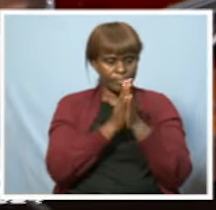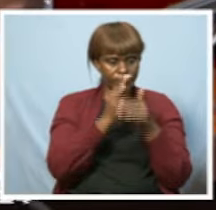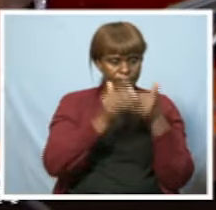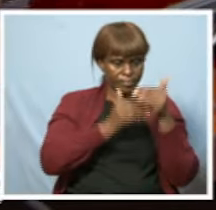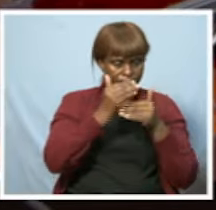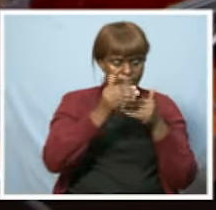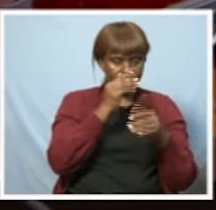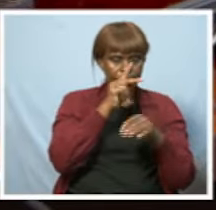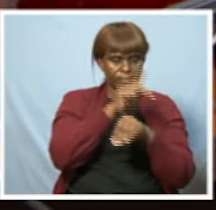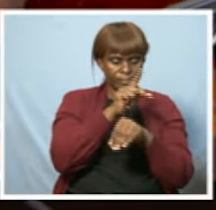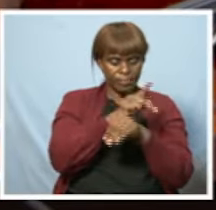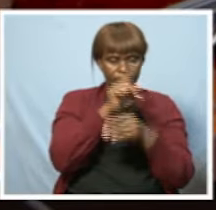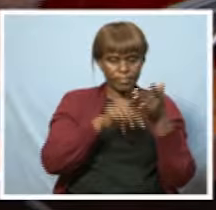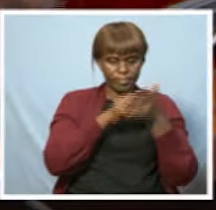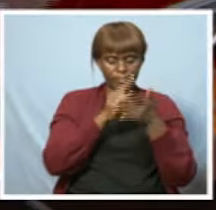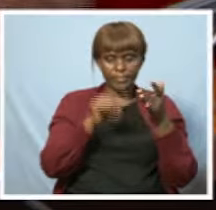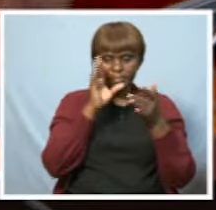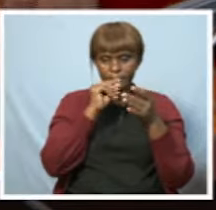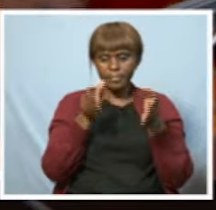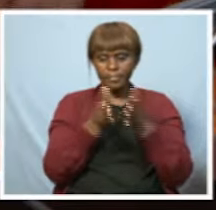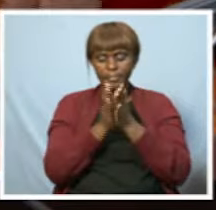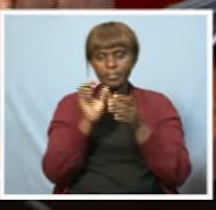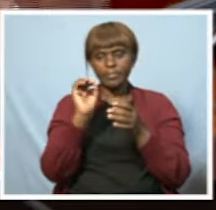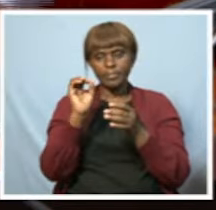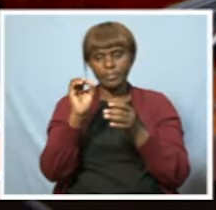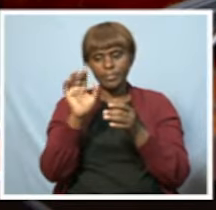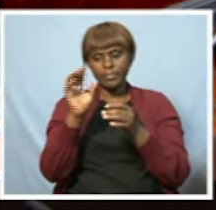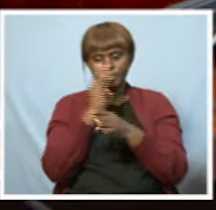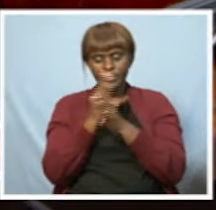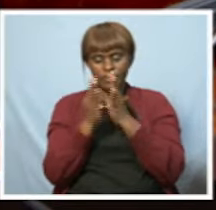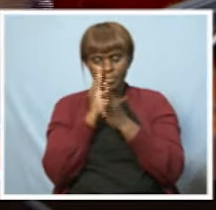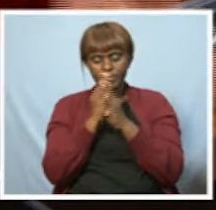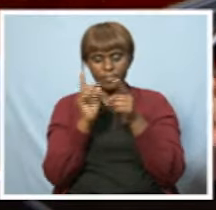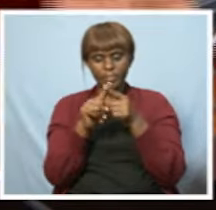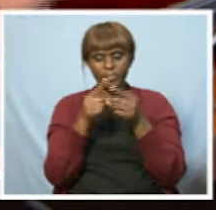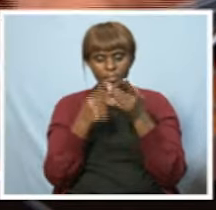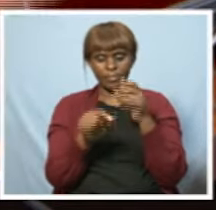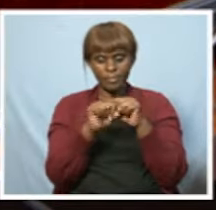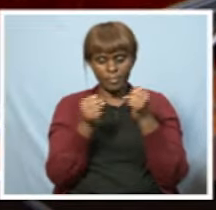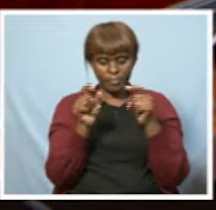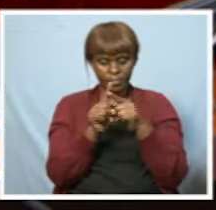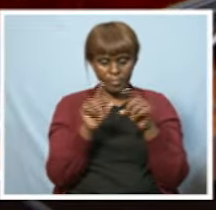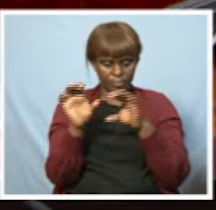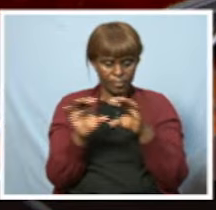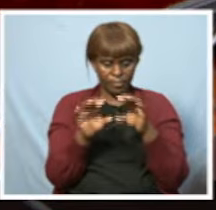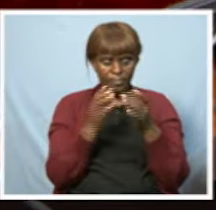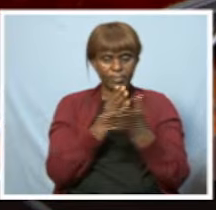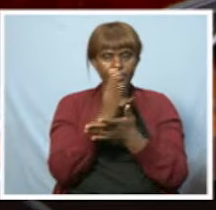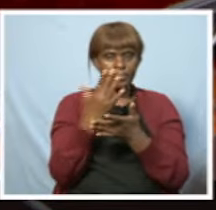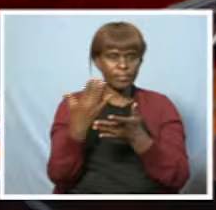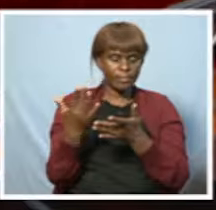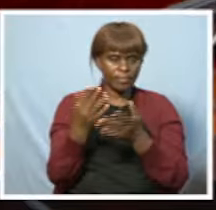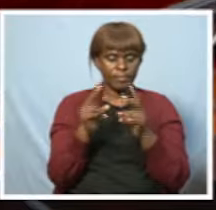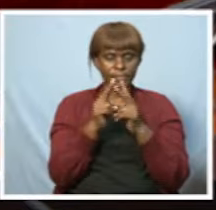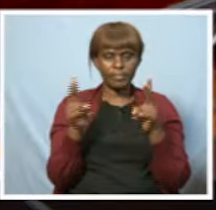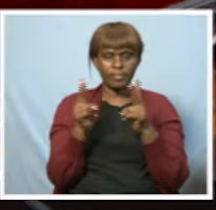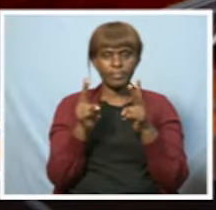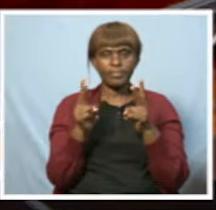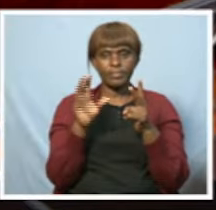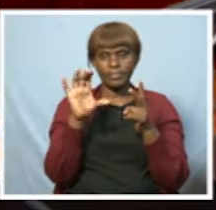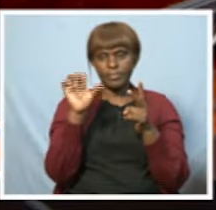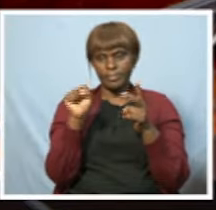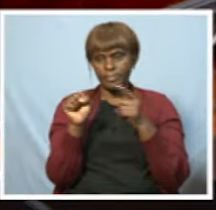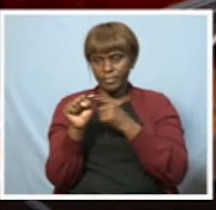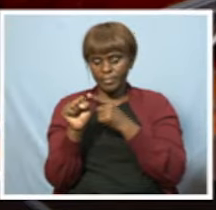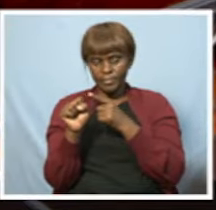next contractor to terminate. You should have asked the original contractor to actually break and do the correct thing. So